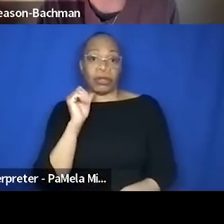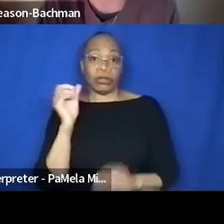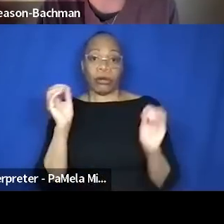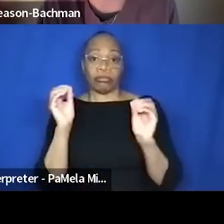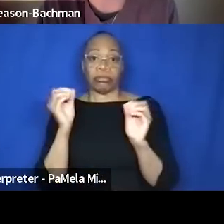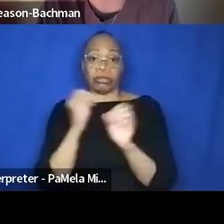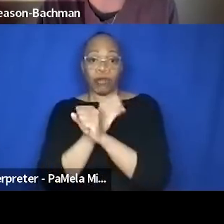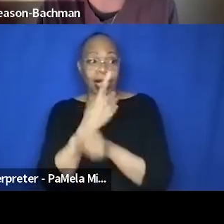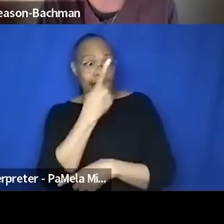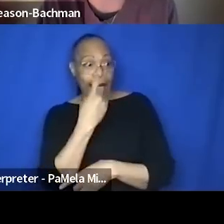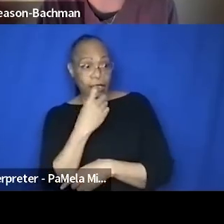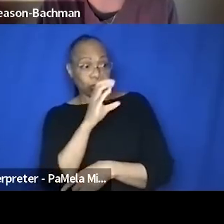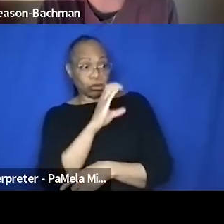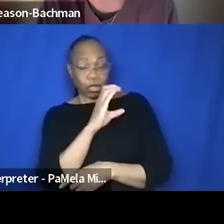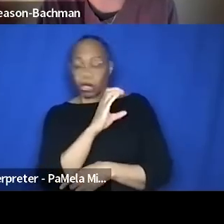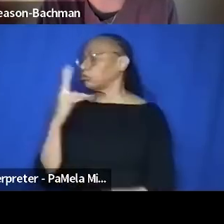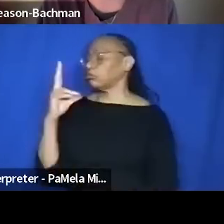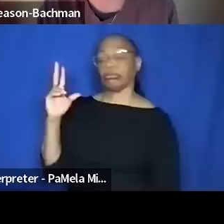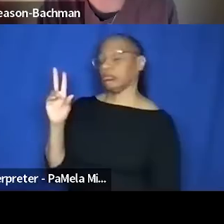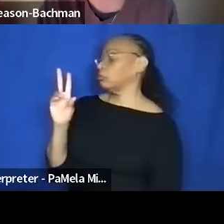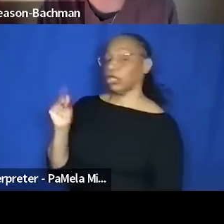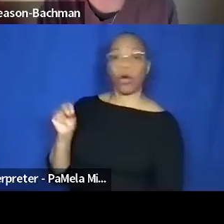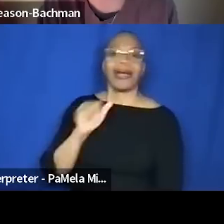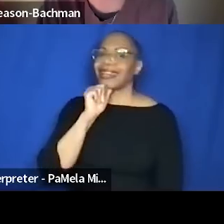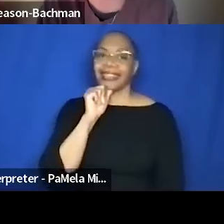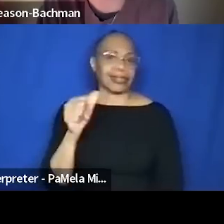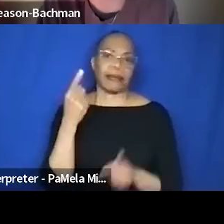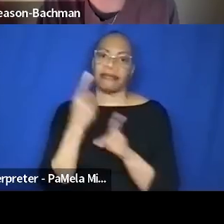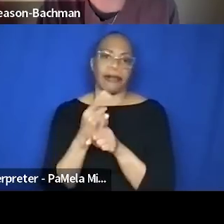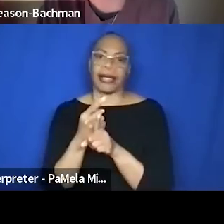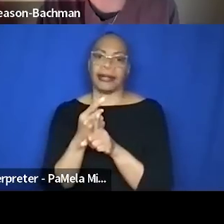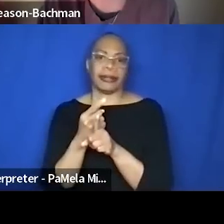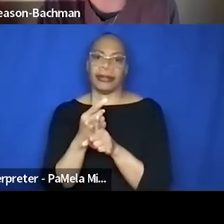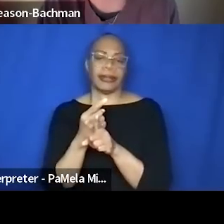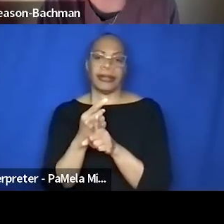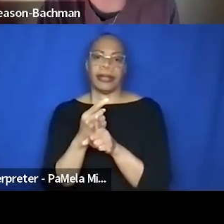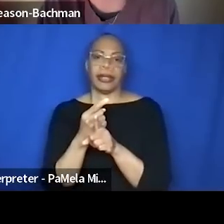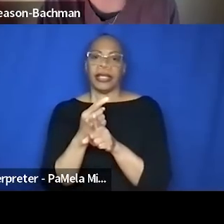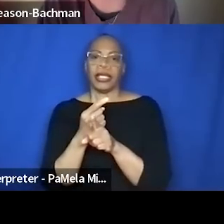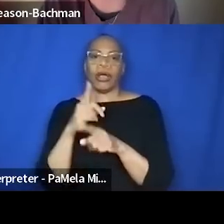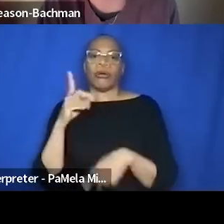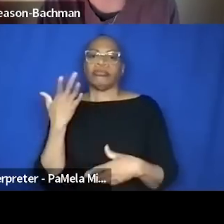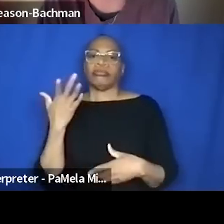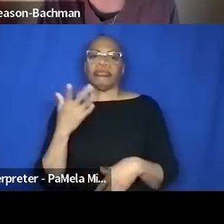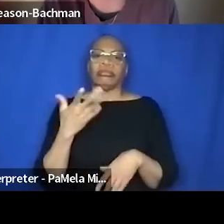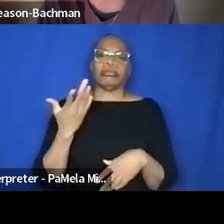said, no. I said, that's not right, you know. Well, she calls her probation, or she calls